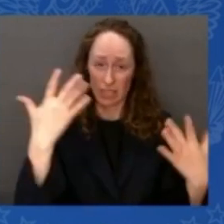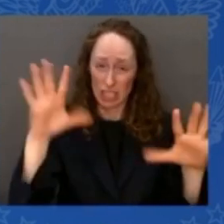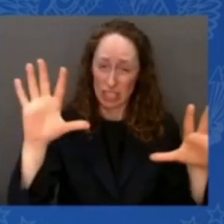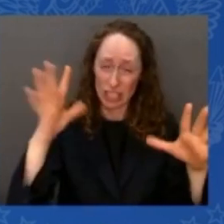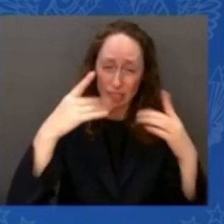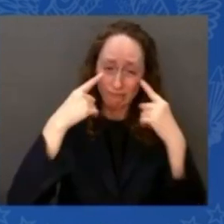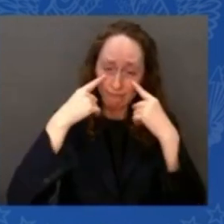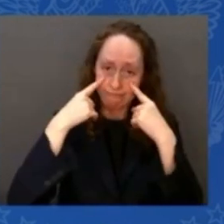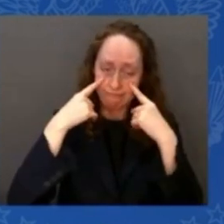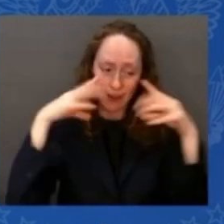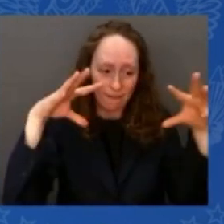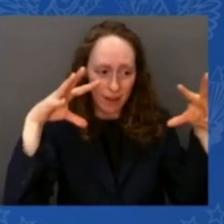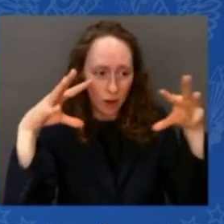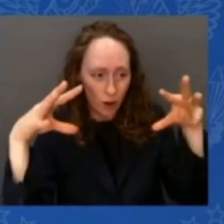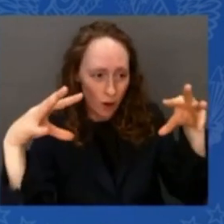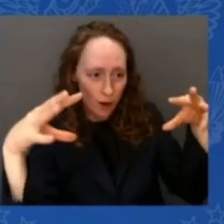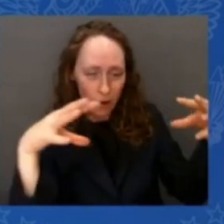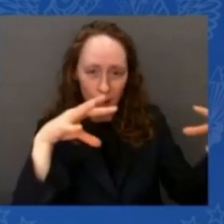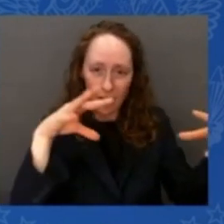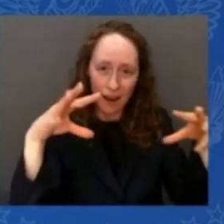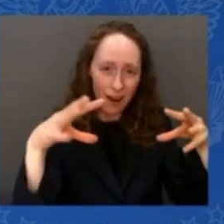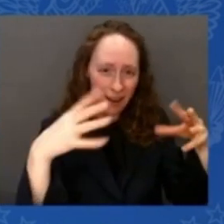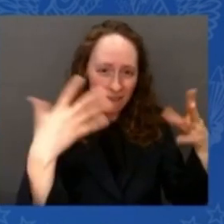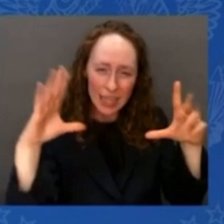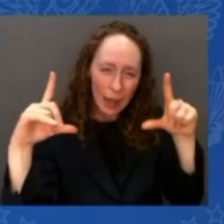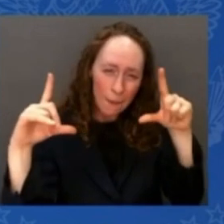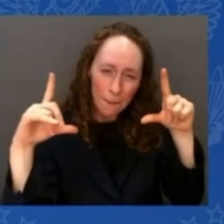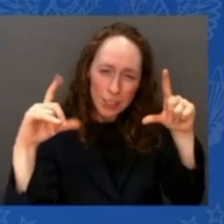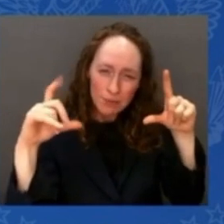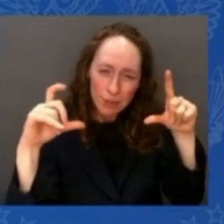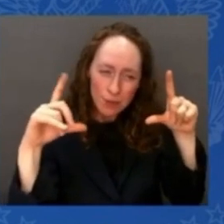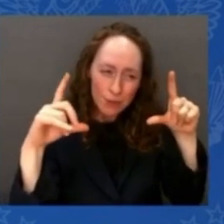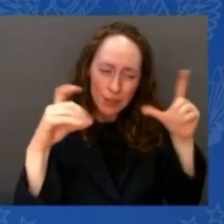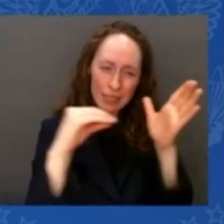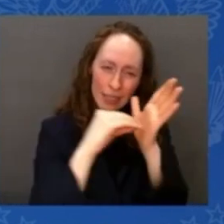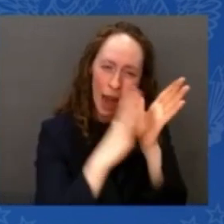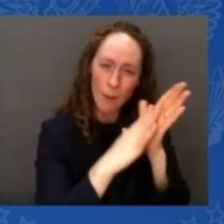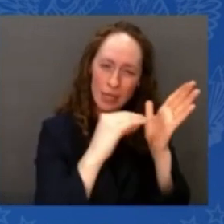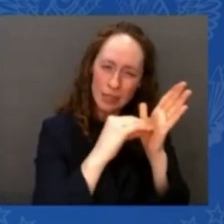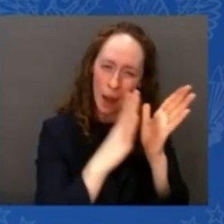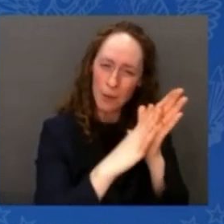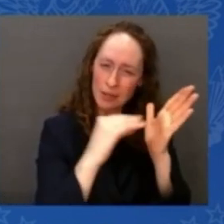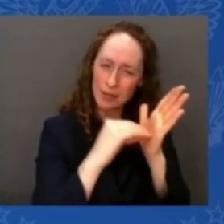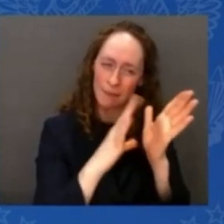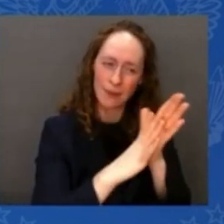Got all their pictures. Like I said, I believe in conversion.